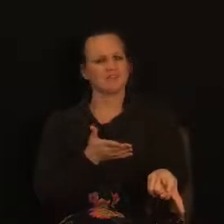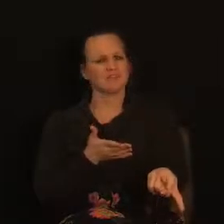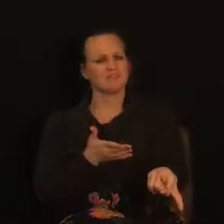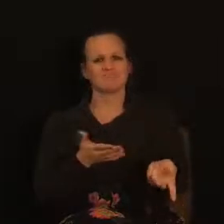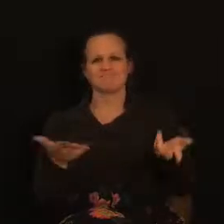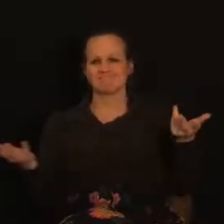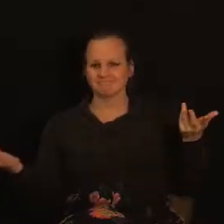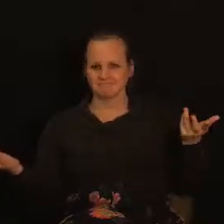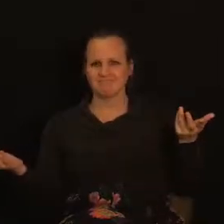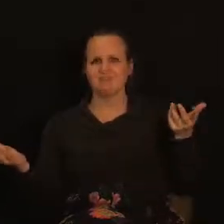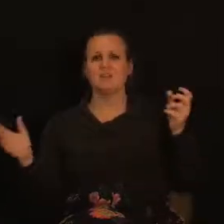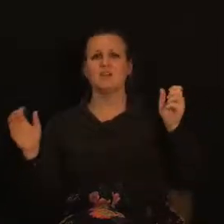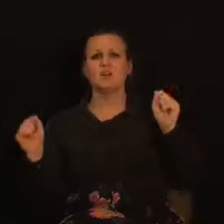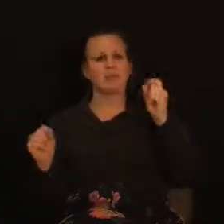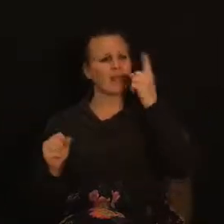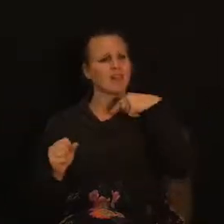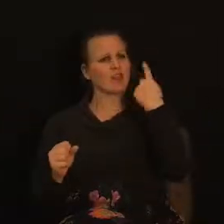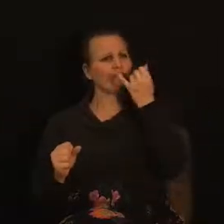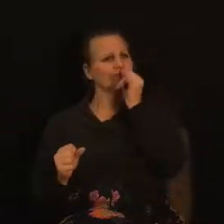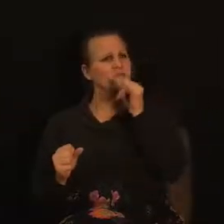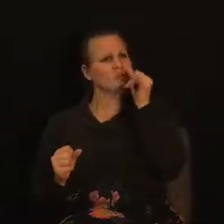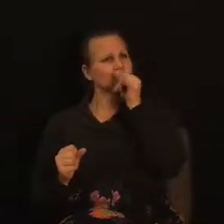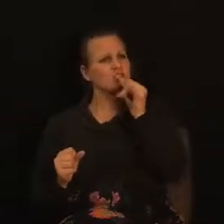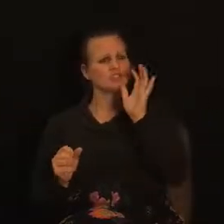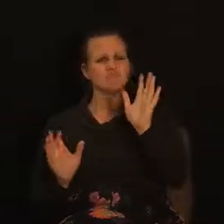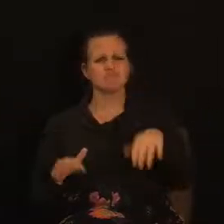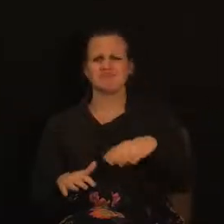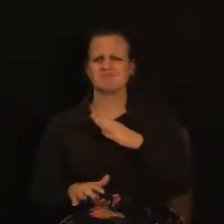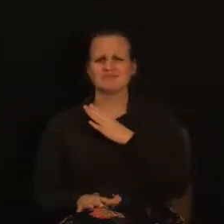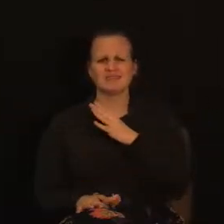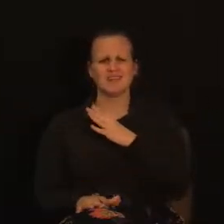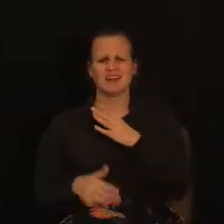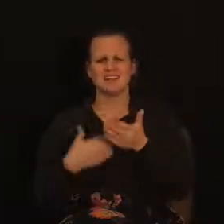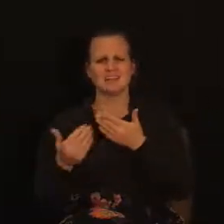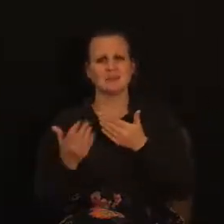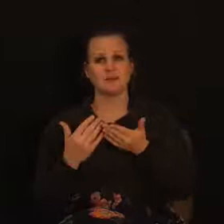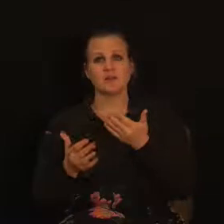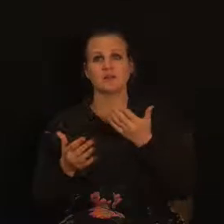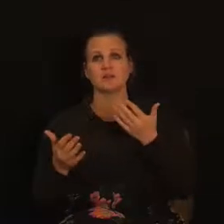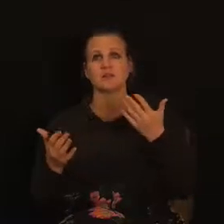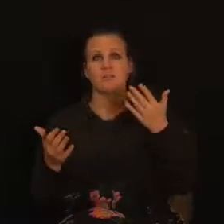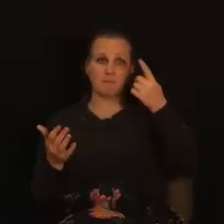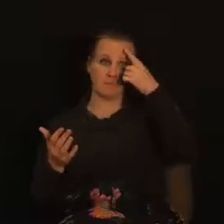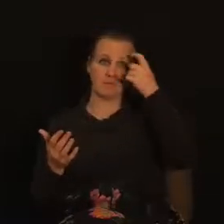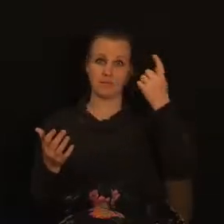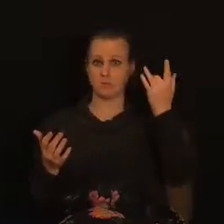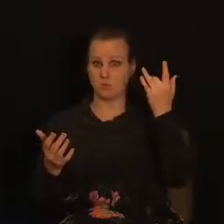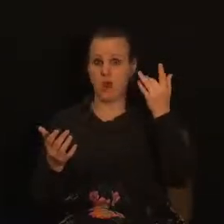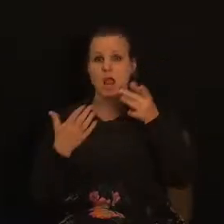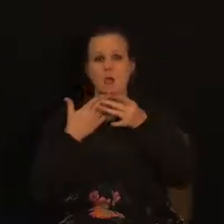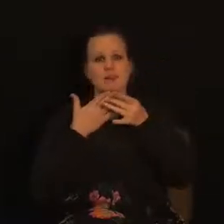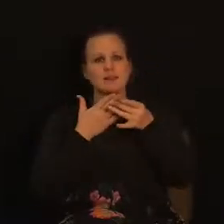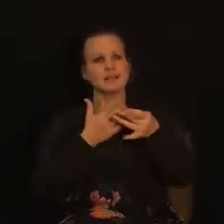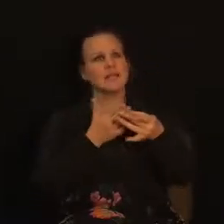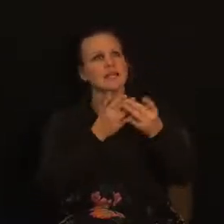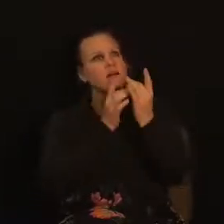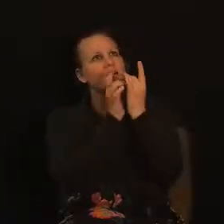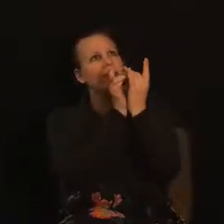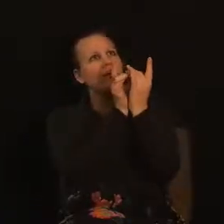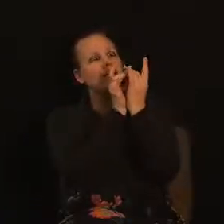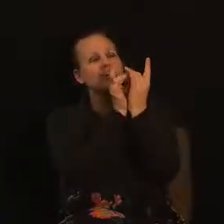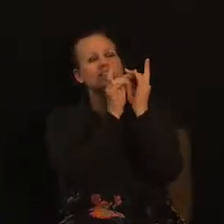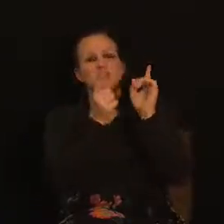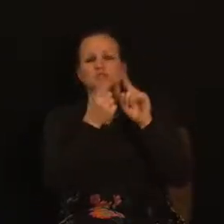his sight, because it's actually going to lead into a more amazing relationship with him than you can